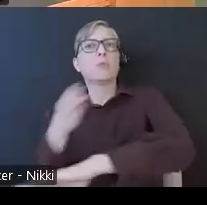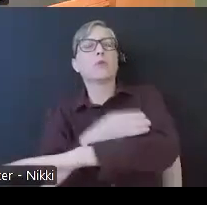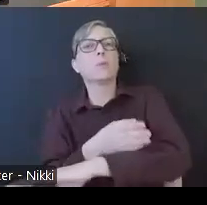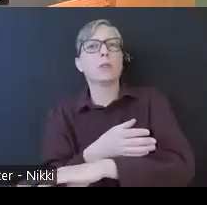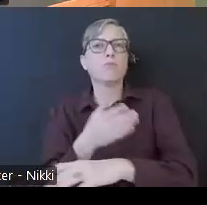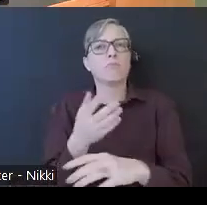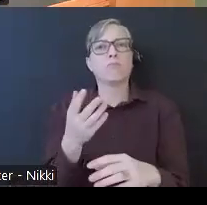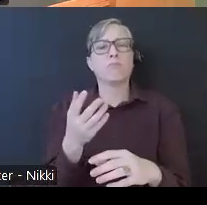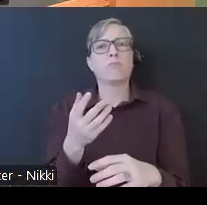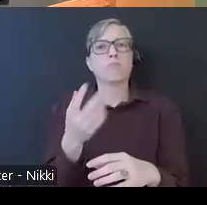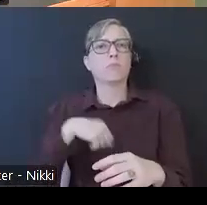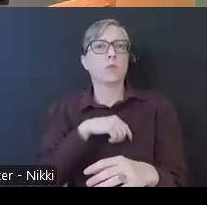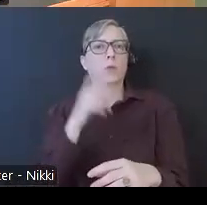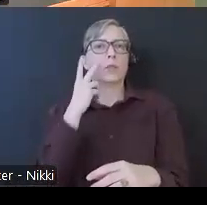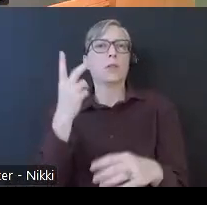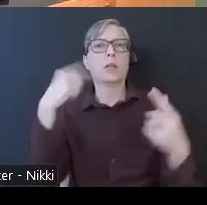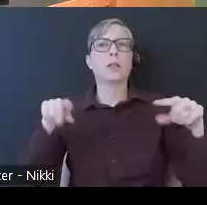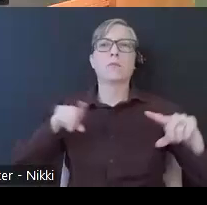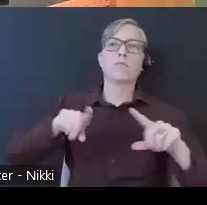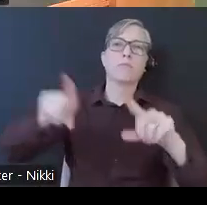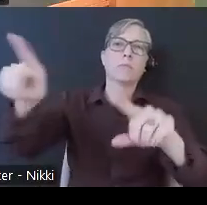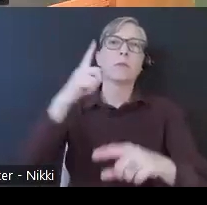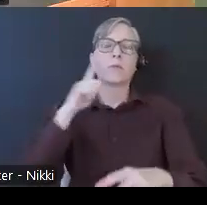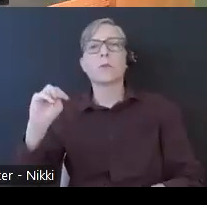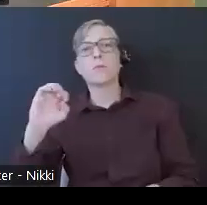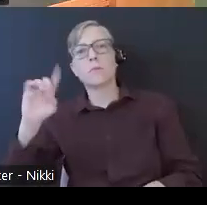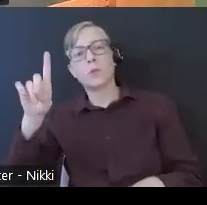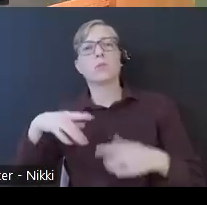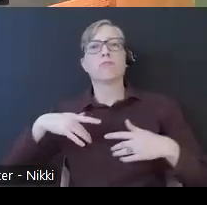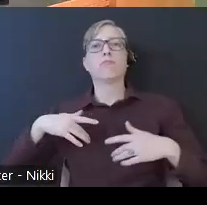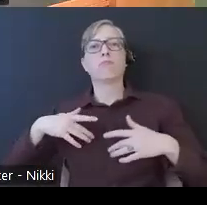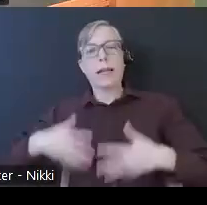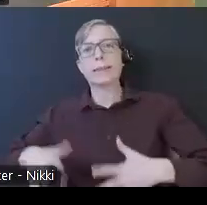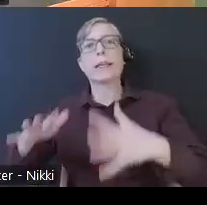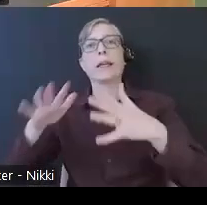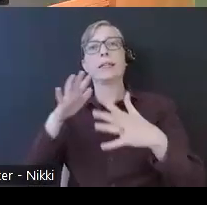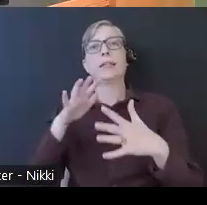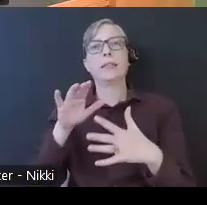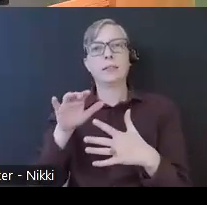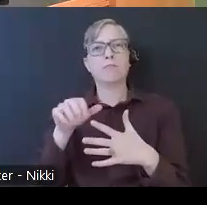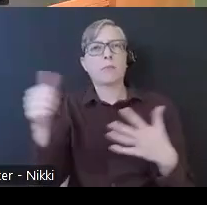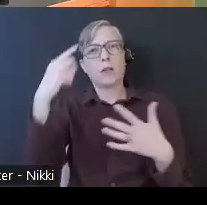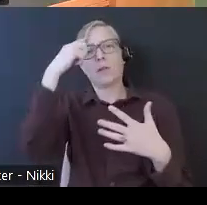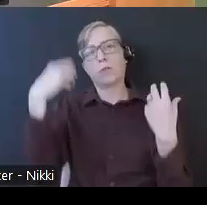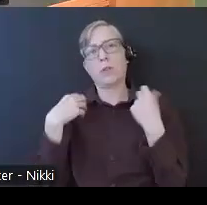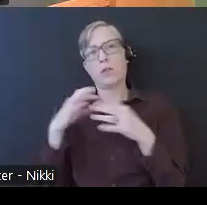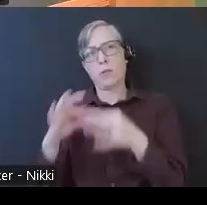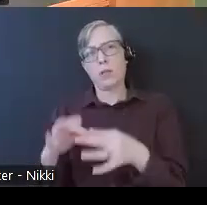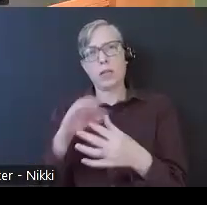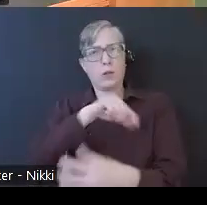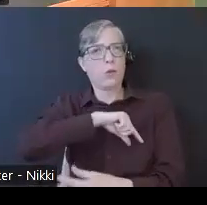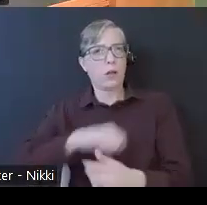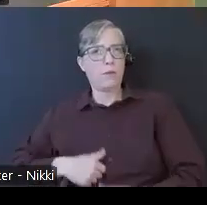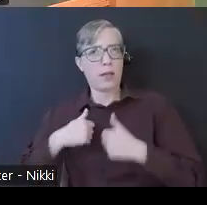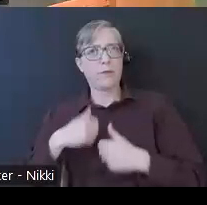improvements observed in mood, anxiety, and health and mental health related quality of life. How about the internet